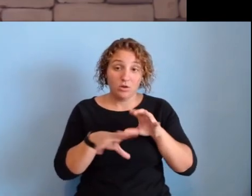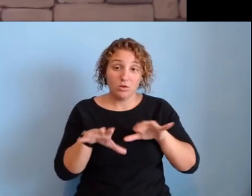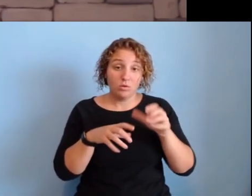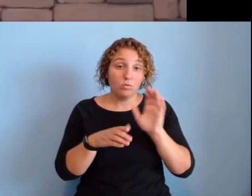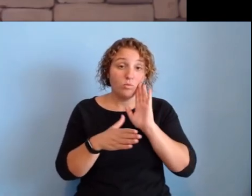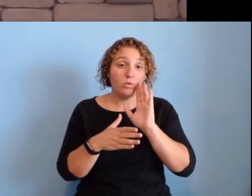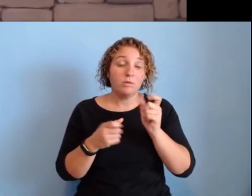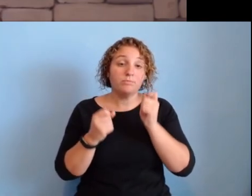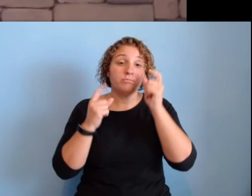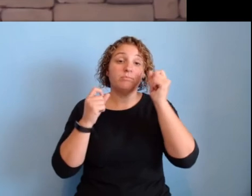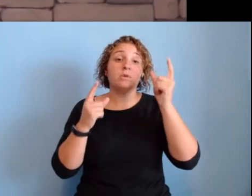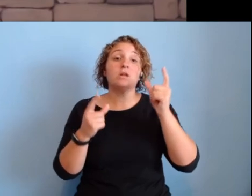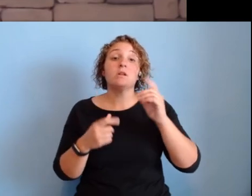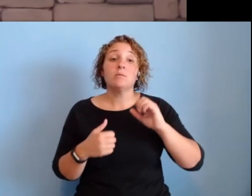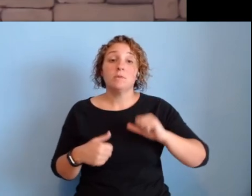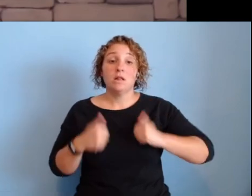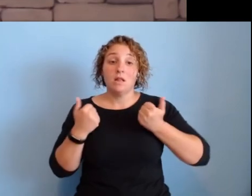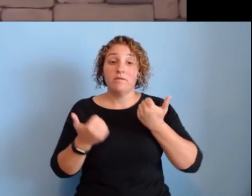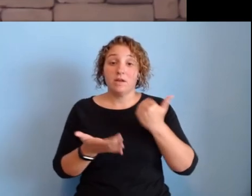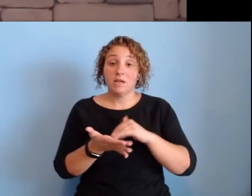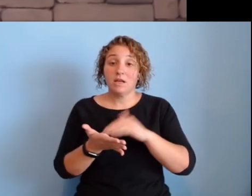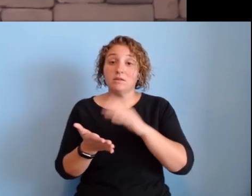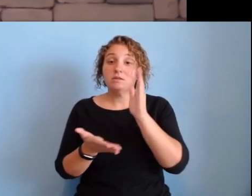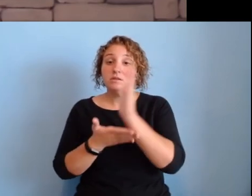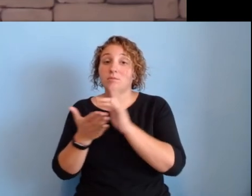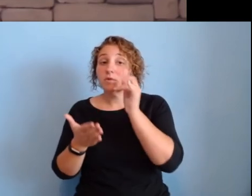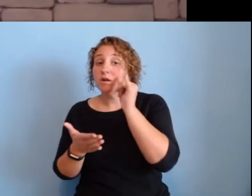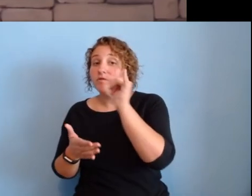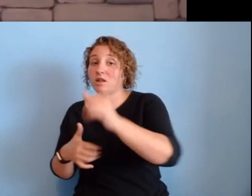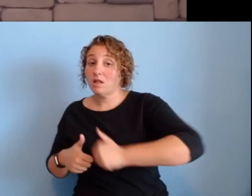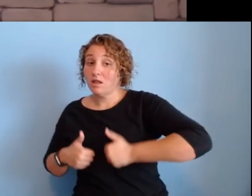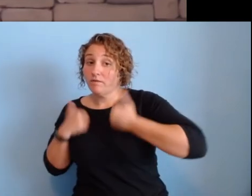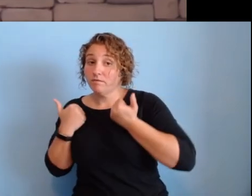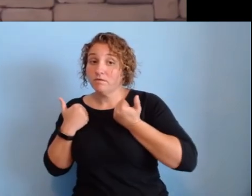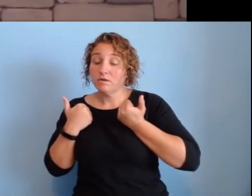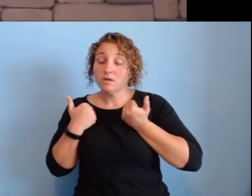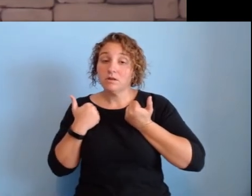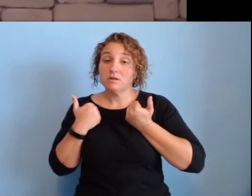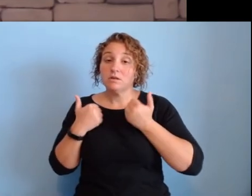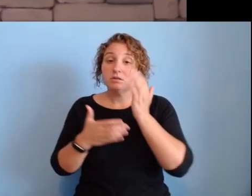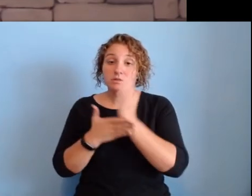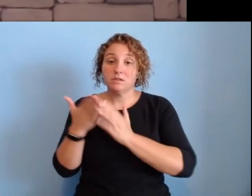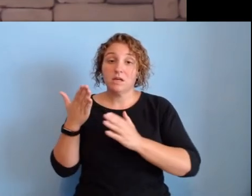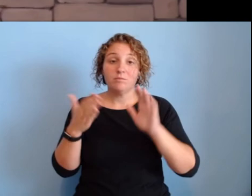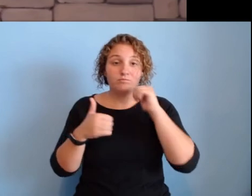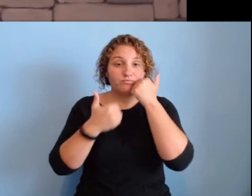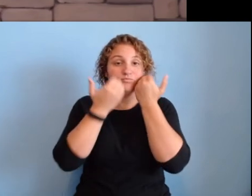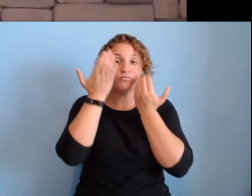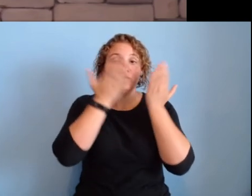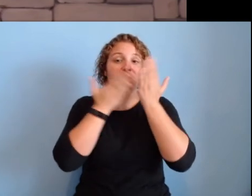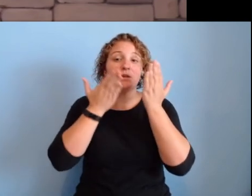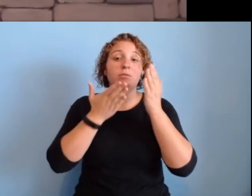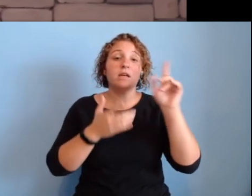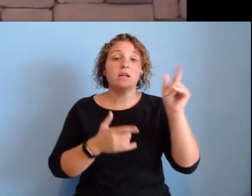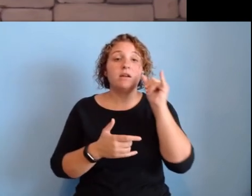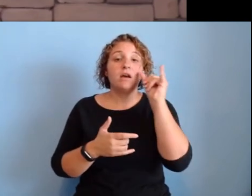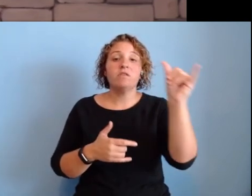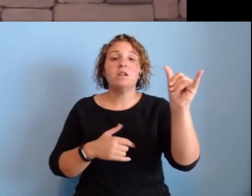resurrection in the Old Testament. Some to everlasting life, those in the book. Some to shame and everlasting